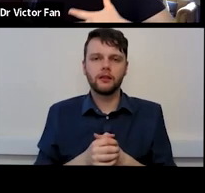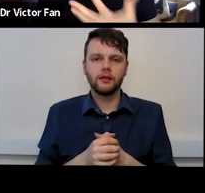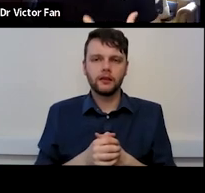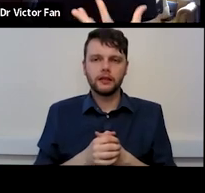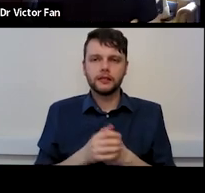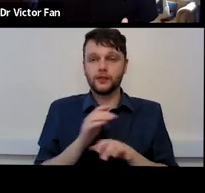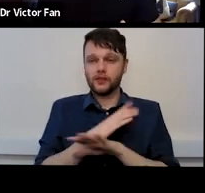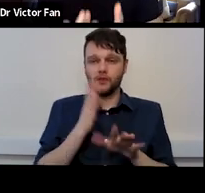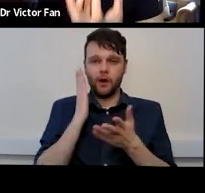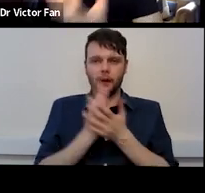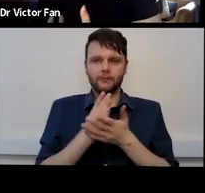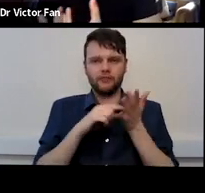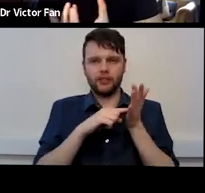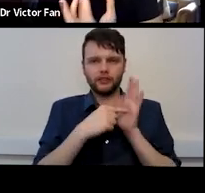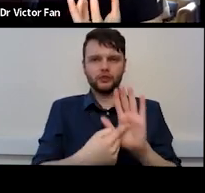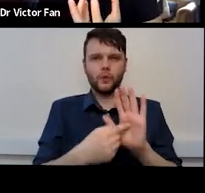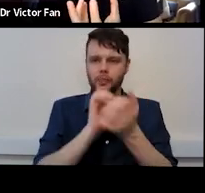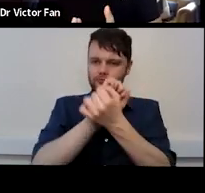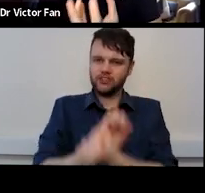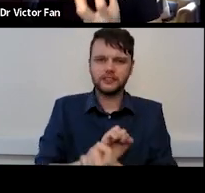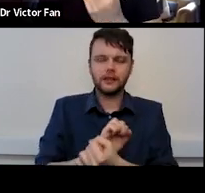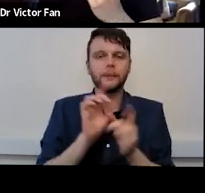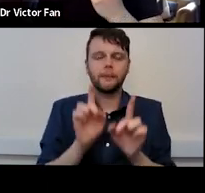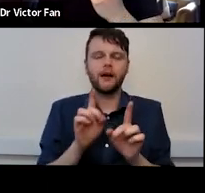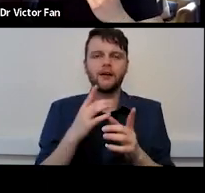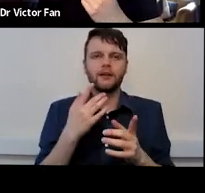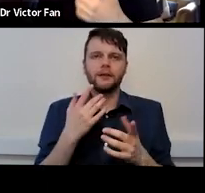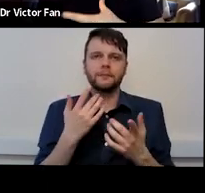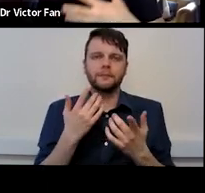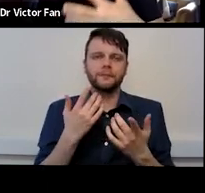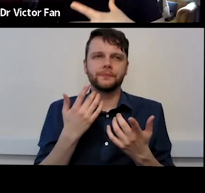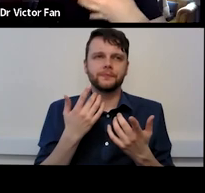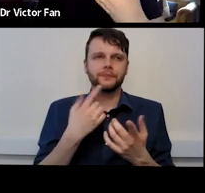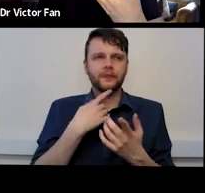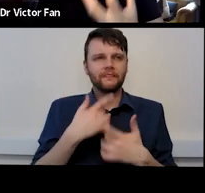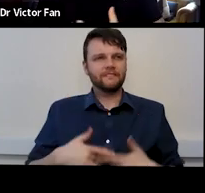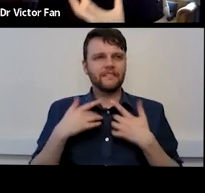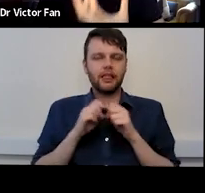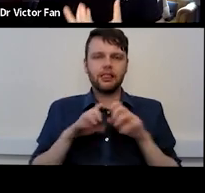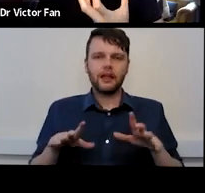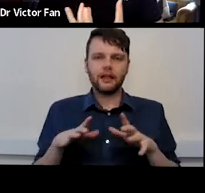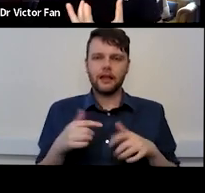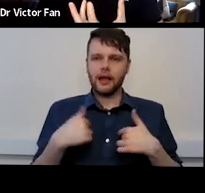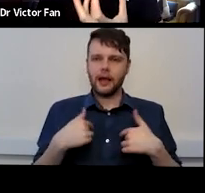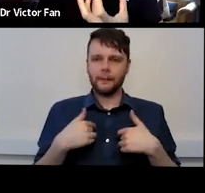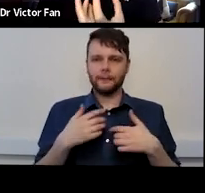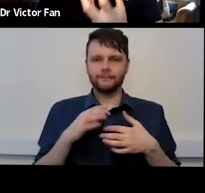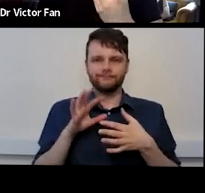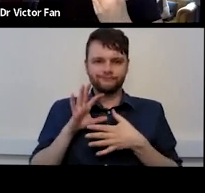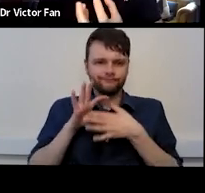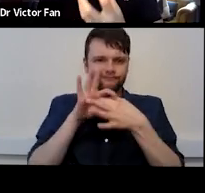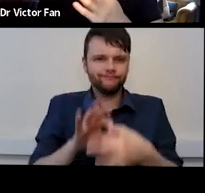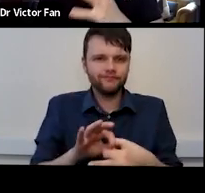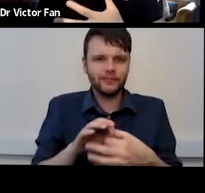necessarily really conveying the prison, but they're almost, you almost feel like you are engaging in